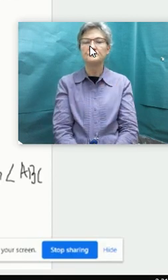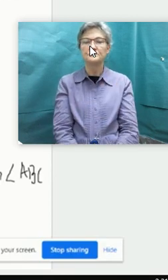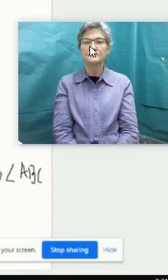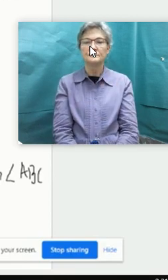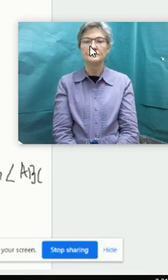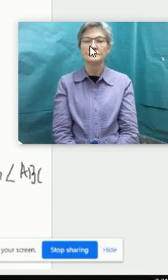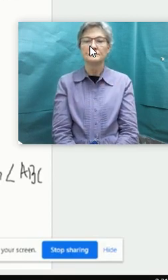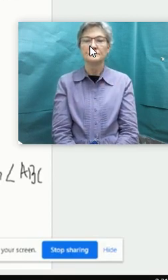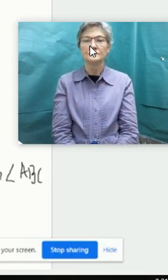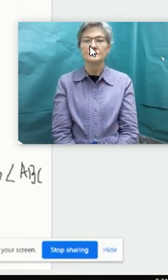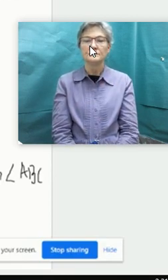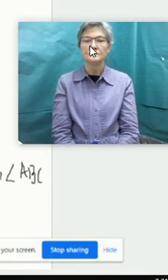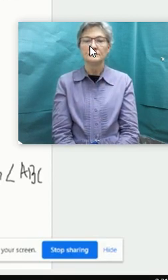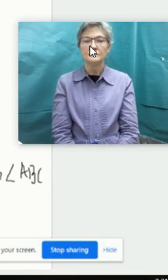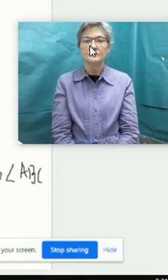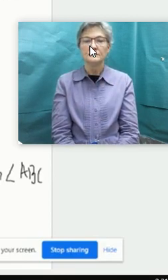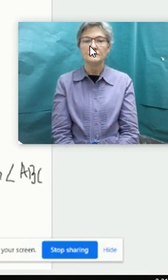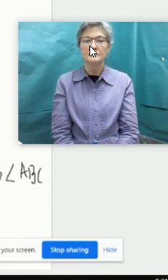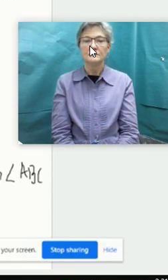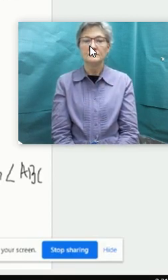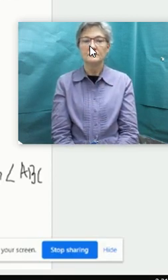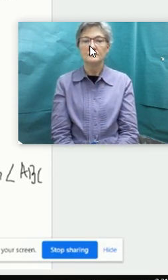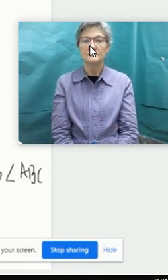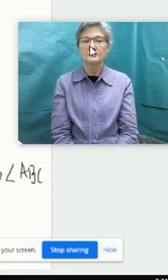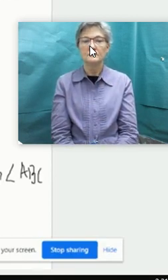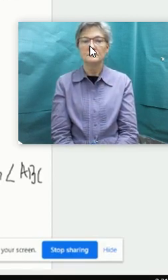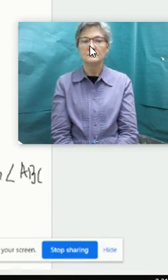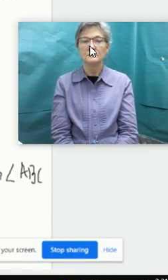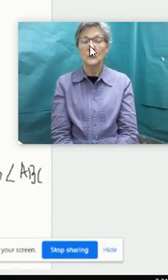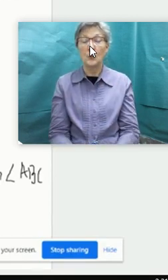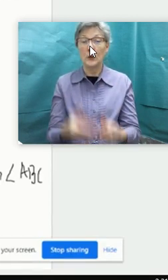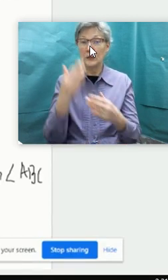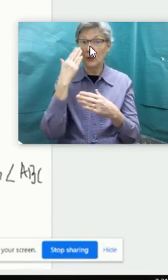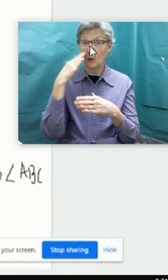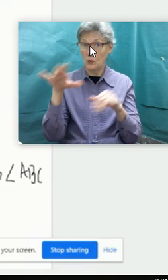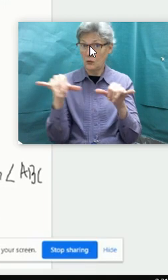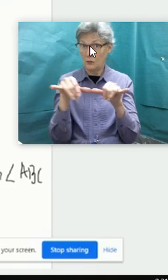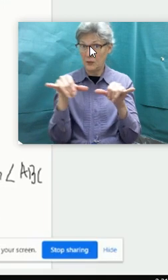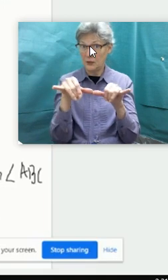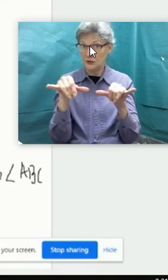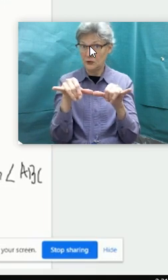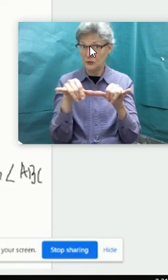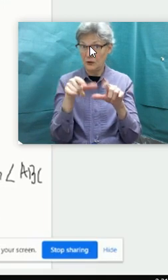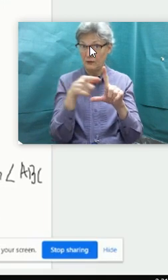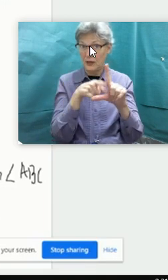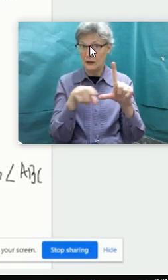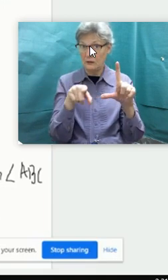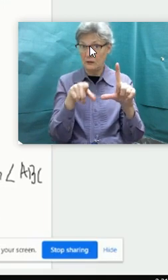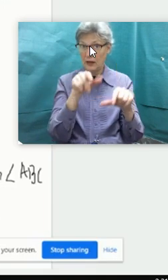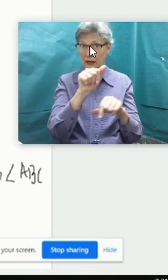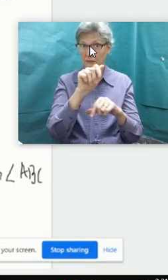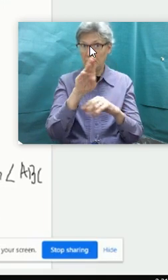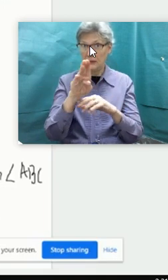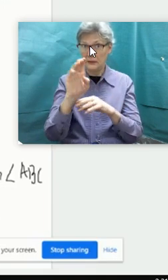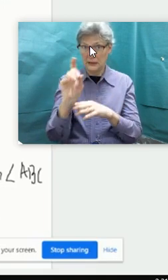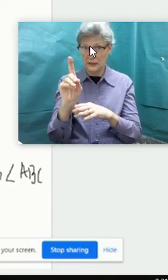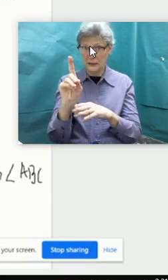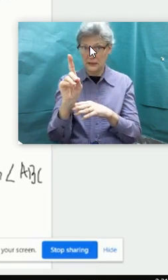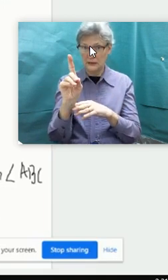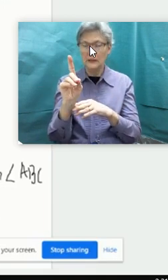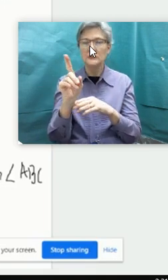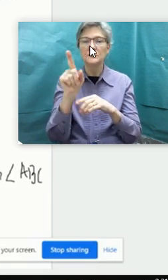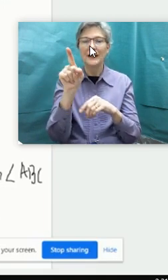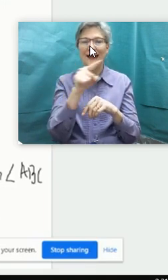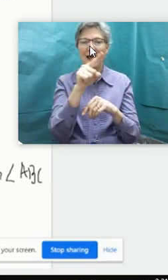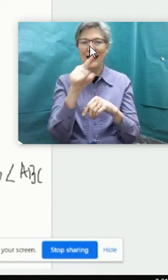here. Okay. We don't know the measure of angle ABD, so let's just put an